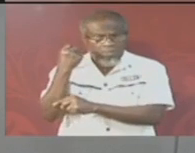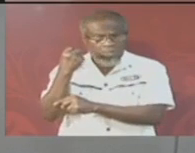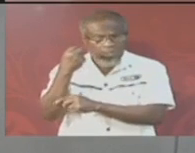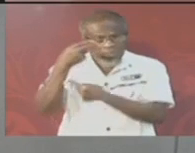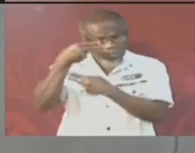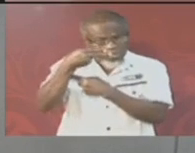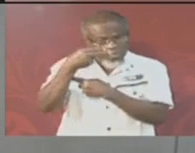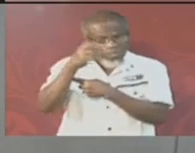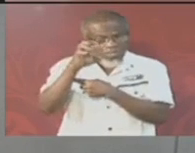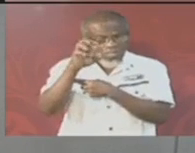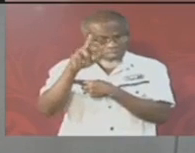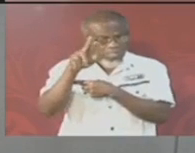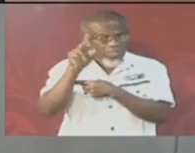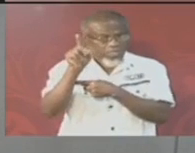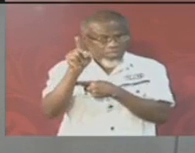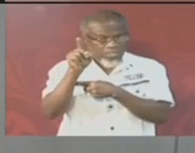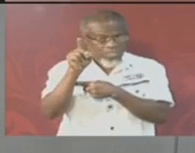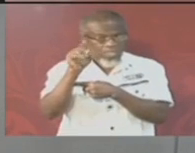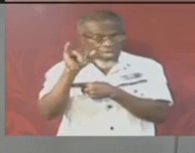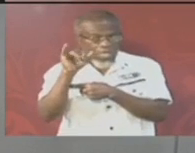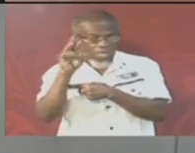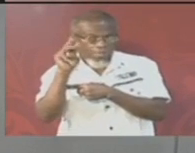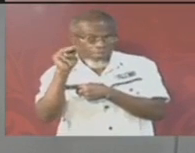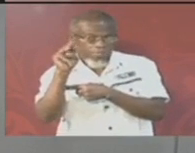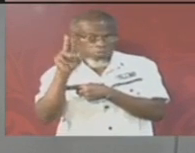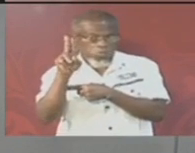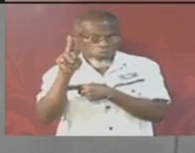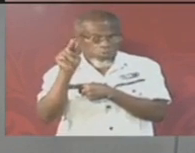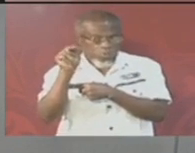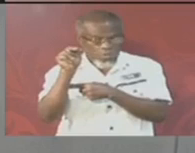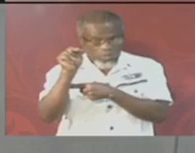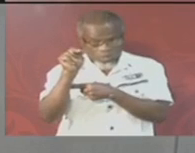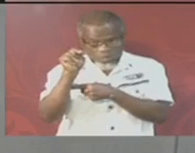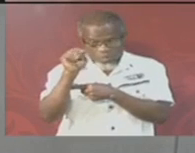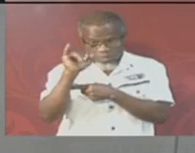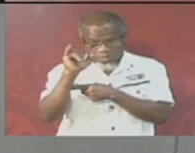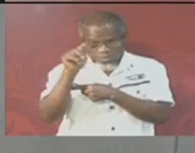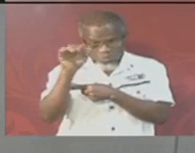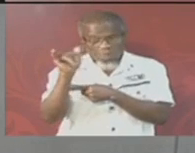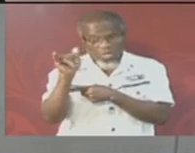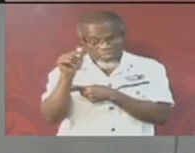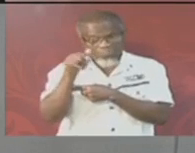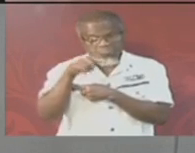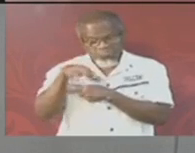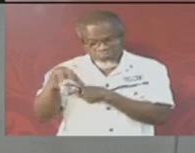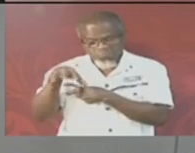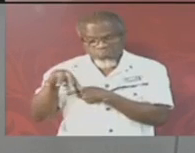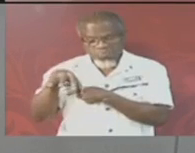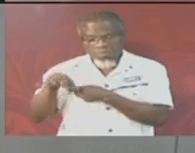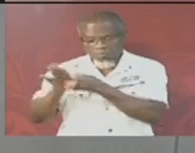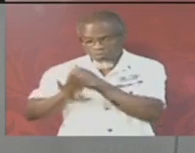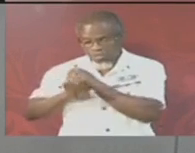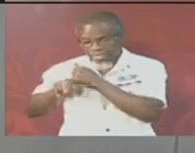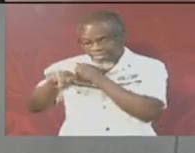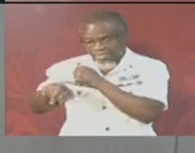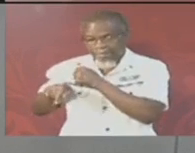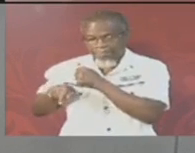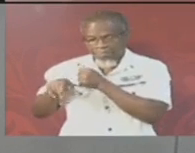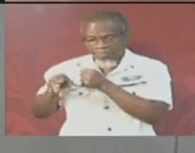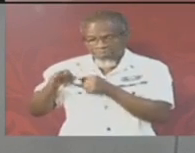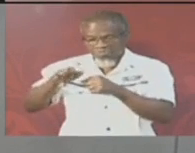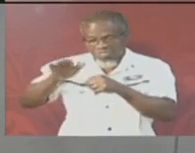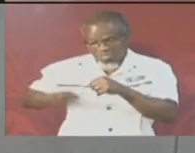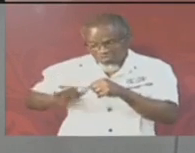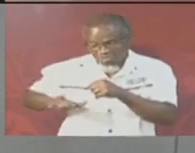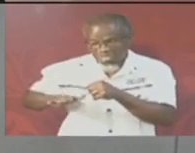people under that age that need to be protected by all of us who can take the vaccine, and we are really asking people to do so, so